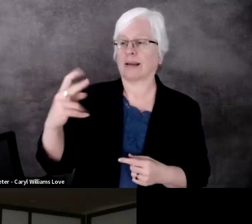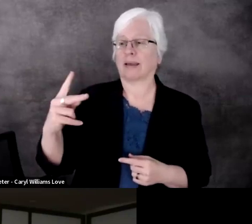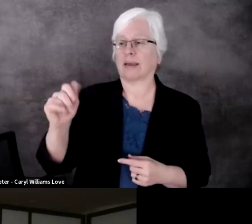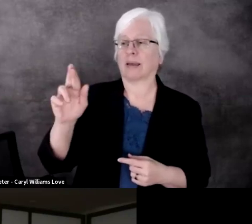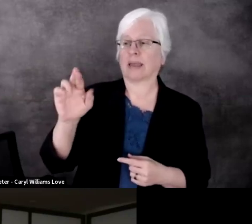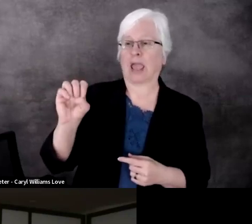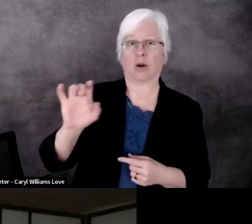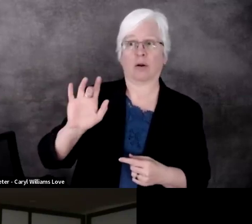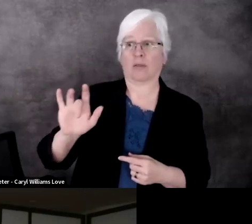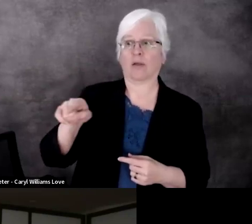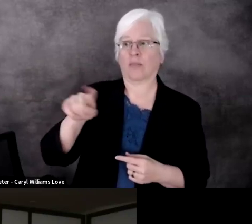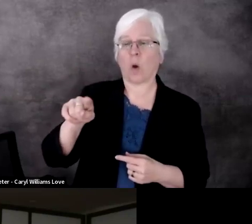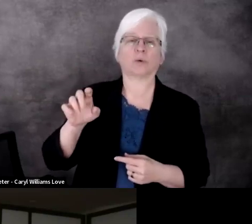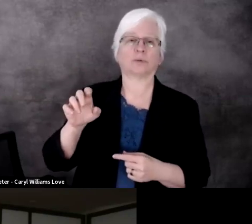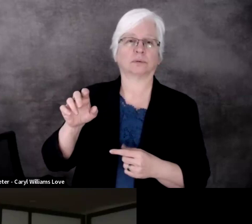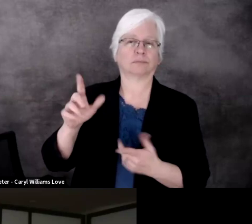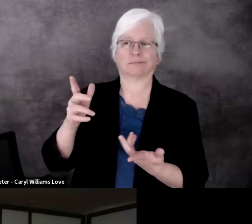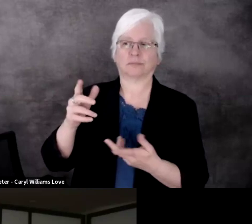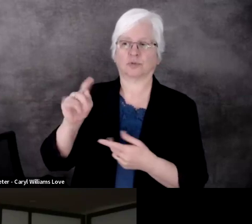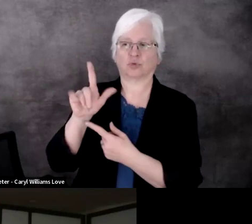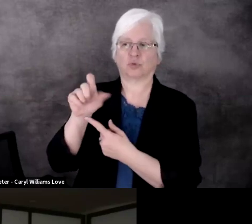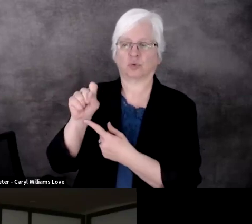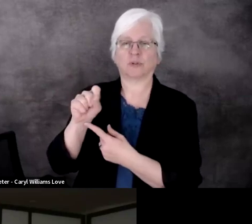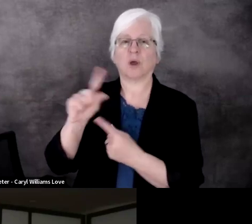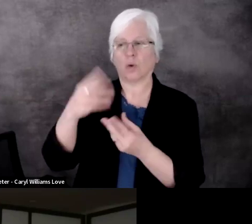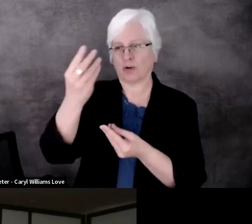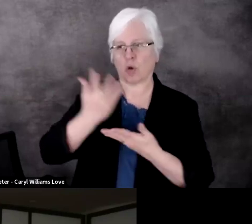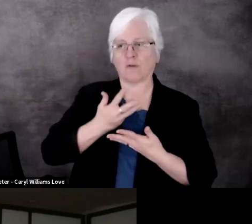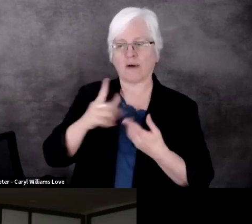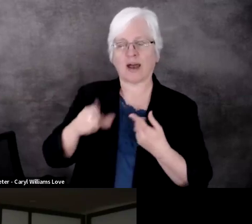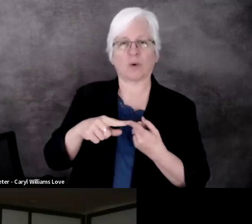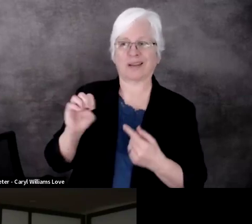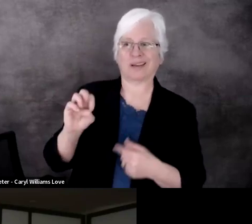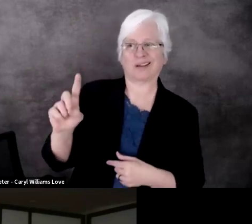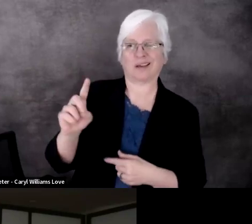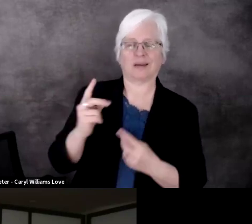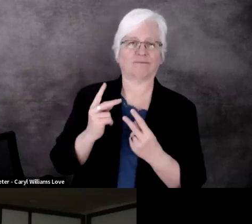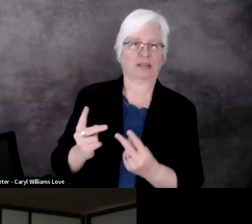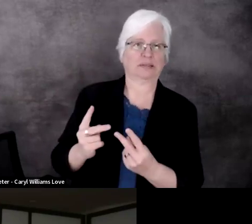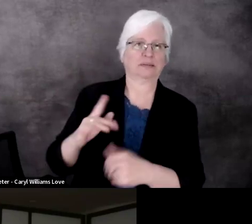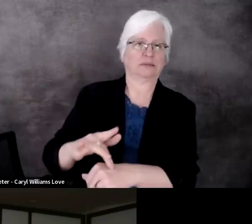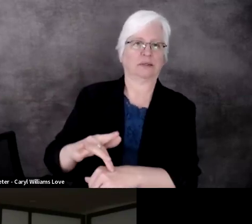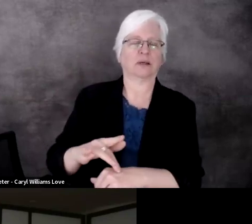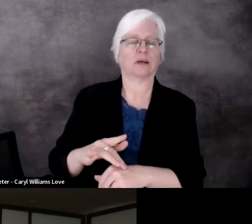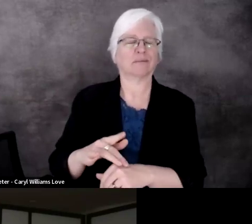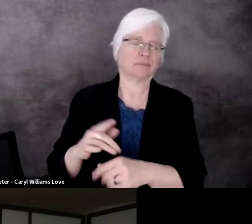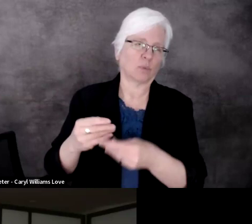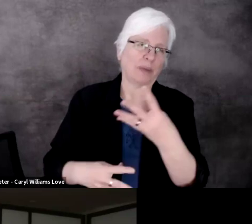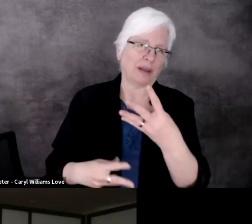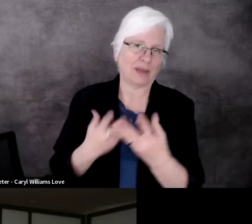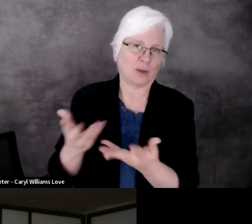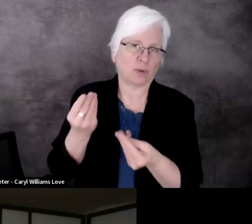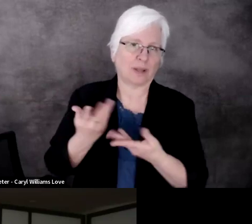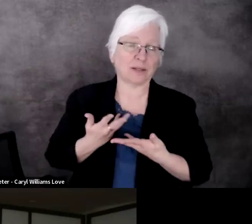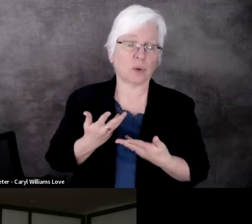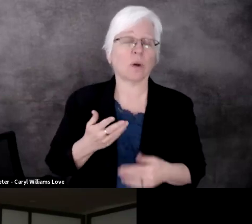around ED visits and regarding all sorts of things. But I was also thinking about how there's